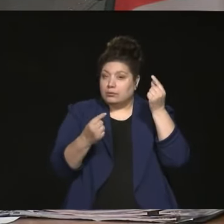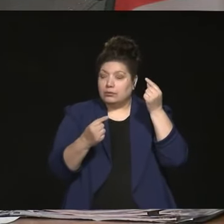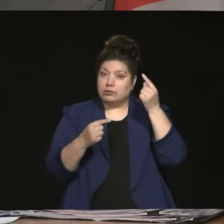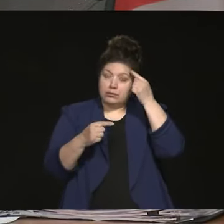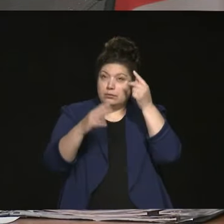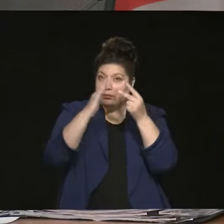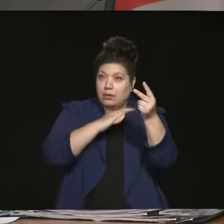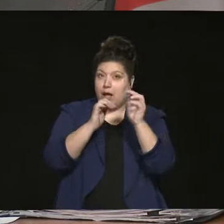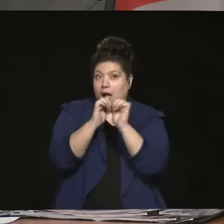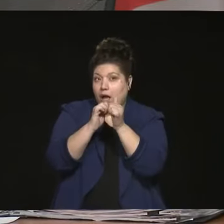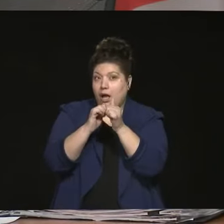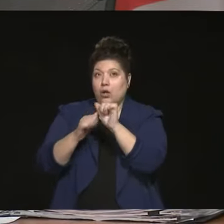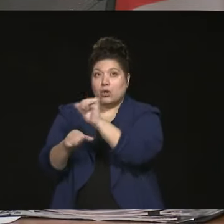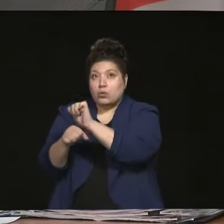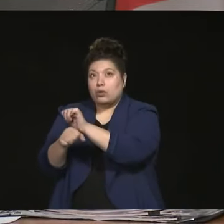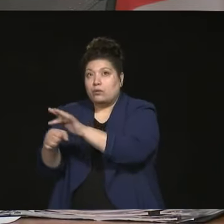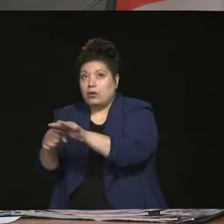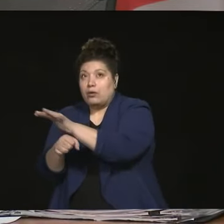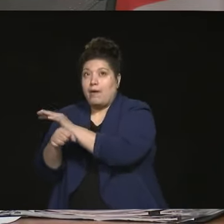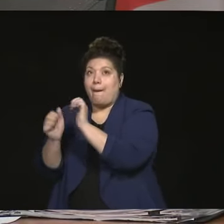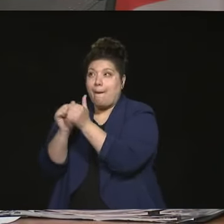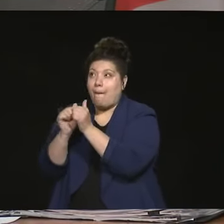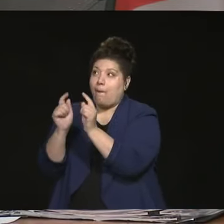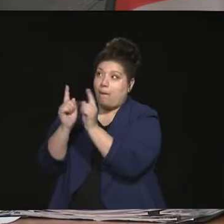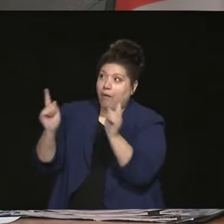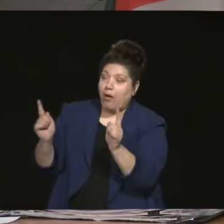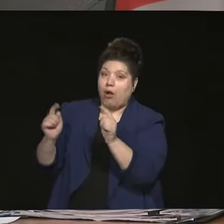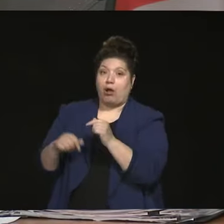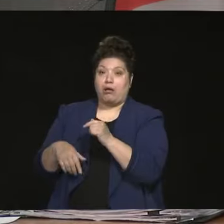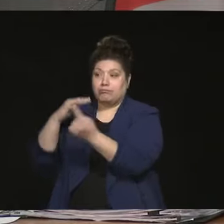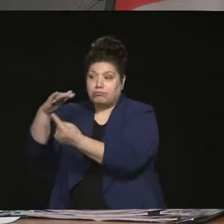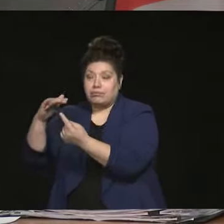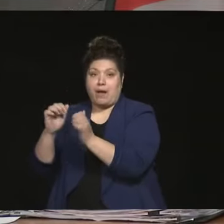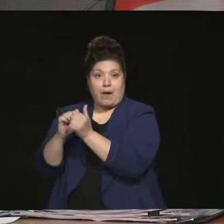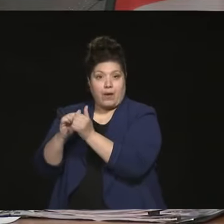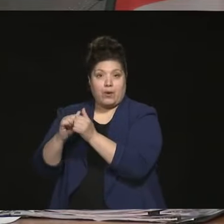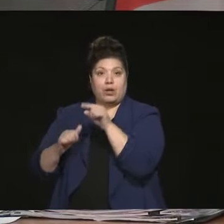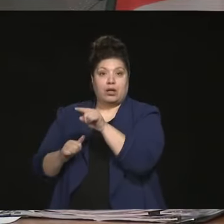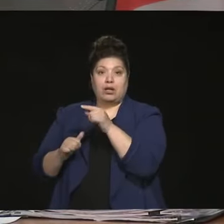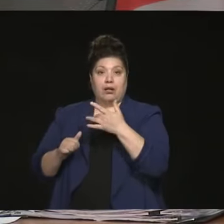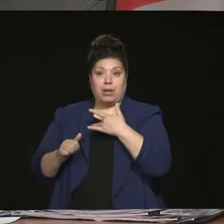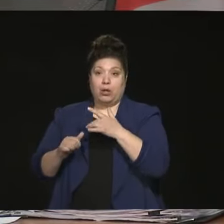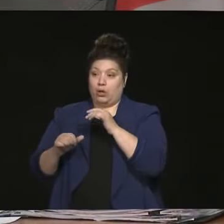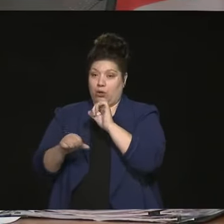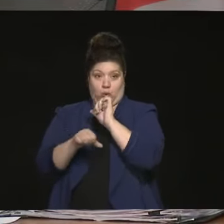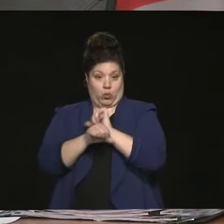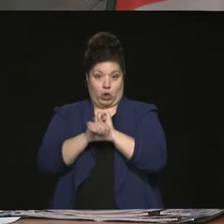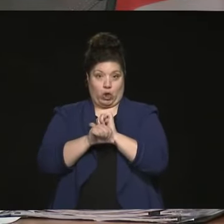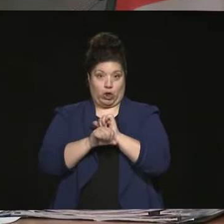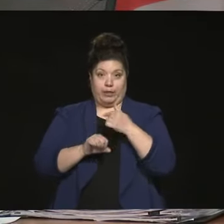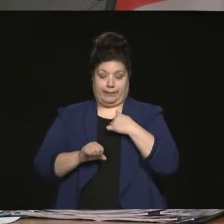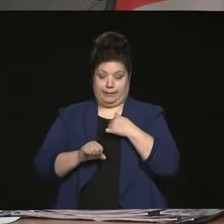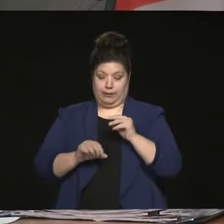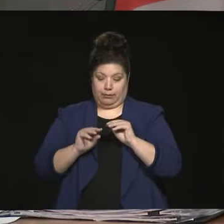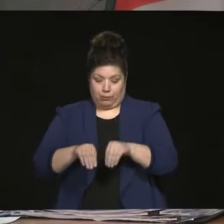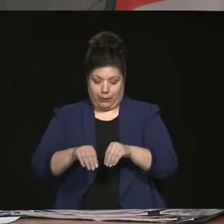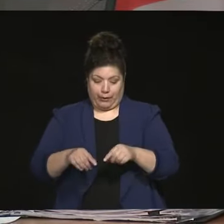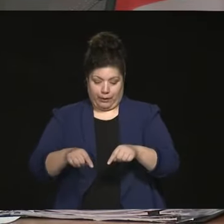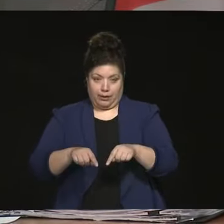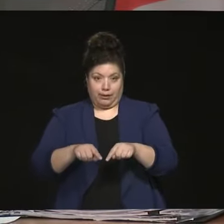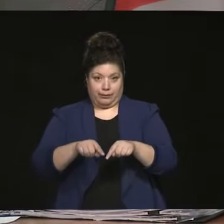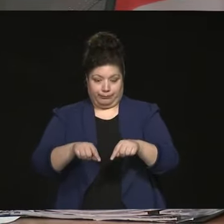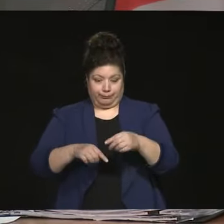of physical arrangements, workflow, lines on the floor, all those different systems might be